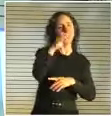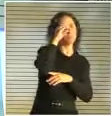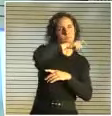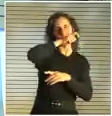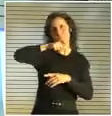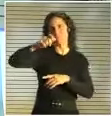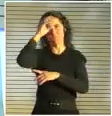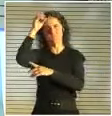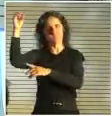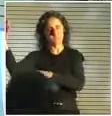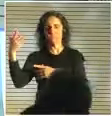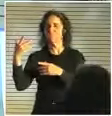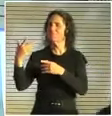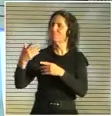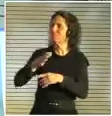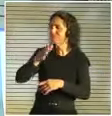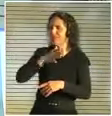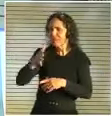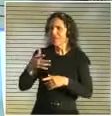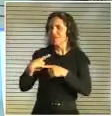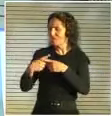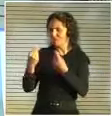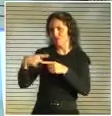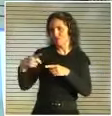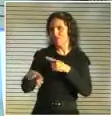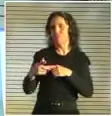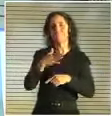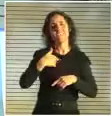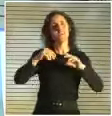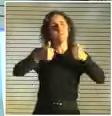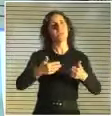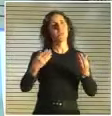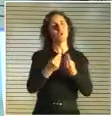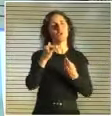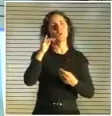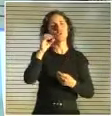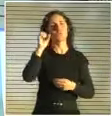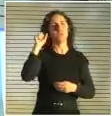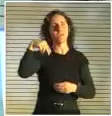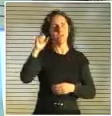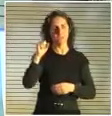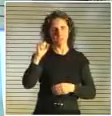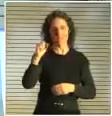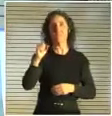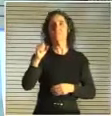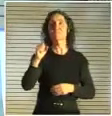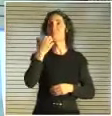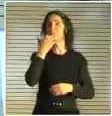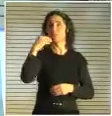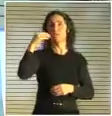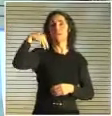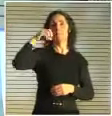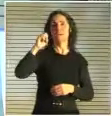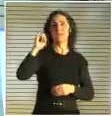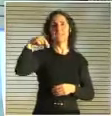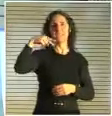with JoAnna. And, MindClick has certainly been very, very engaged in construction and design